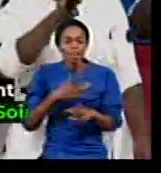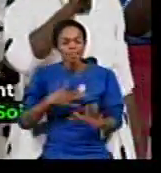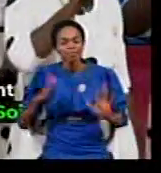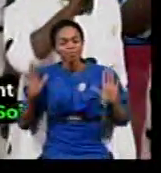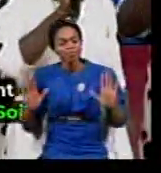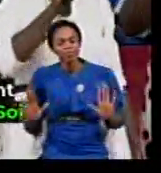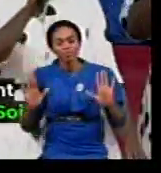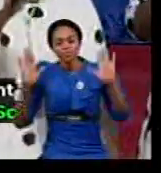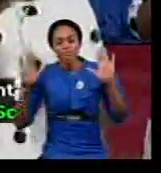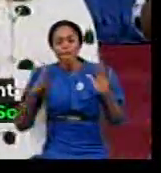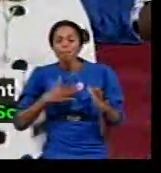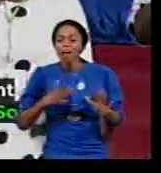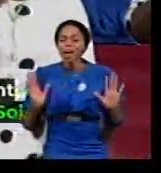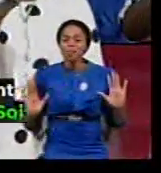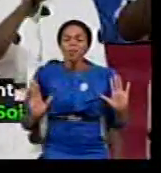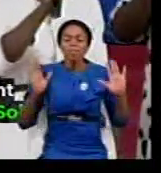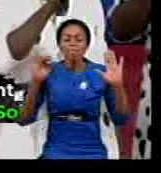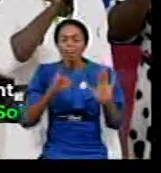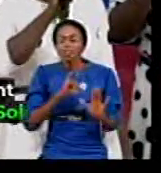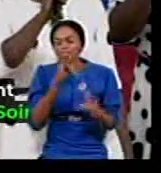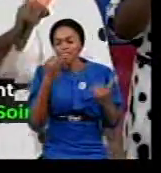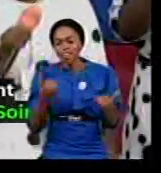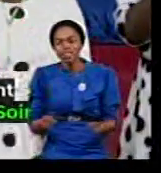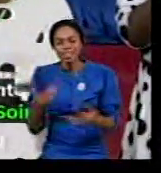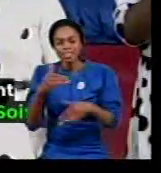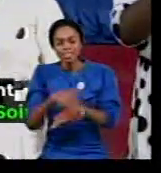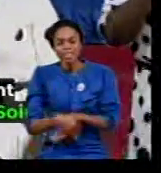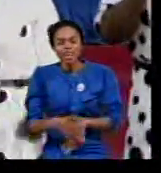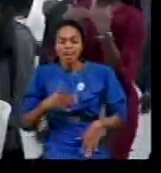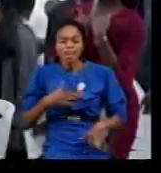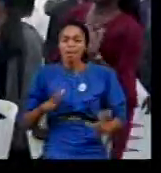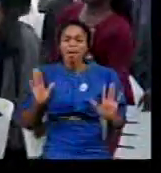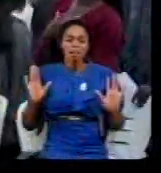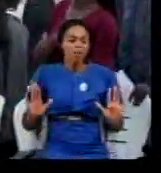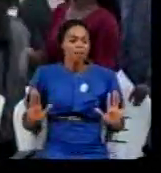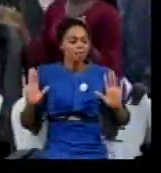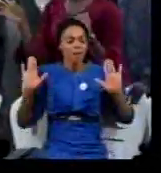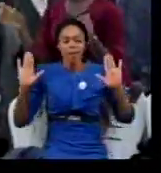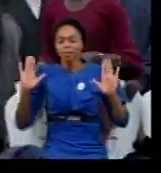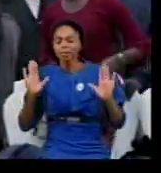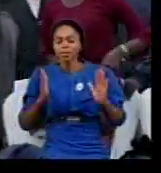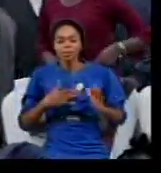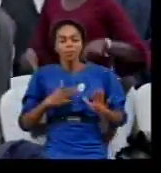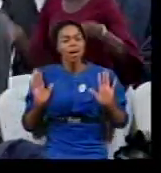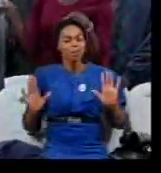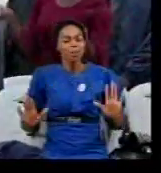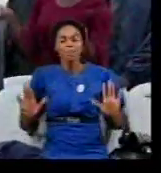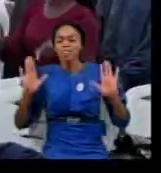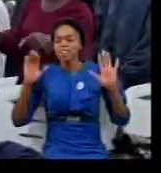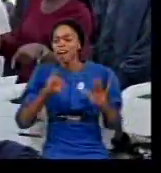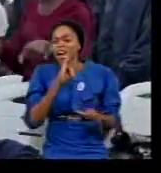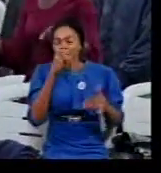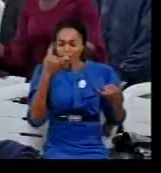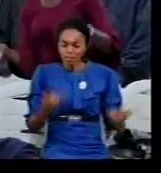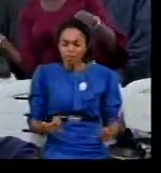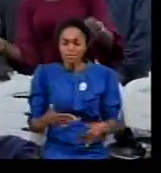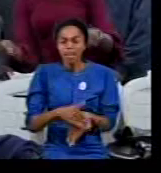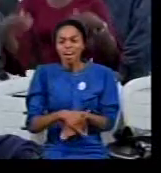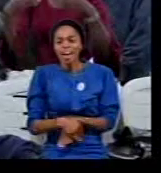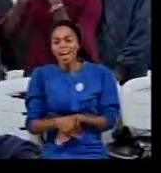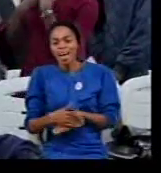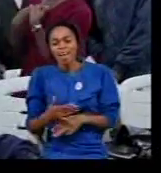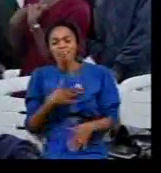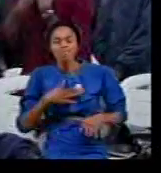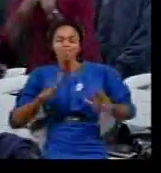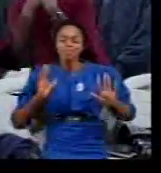to fight against this church before. Even when I saw the picture of that man, the picture was terrifying me. I want to go and ask him, what have I